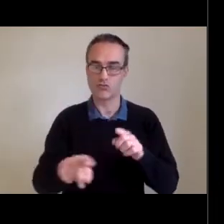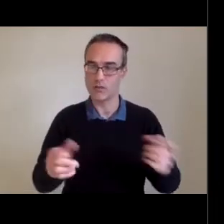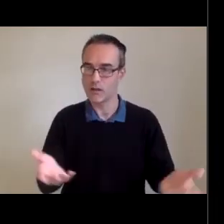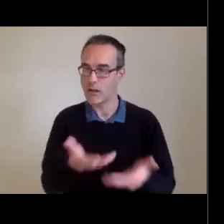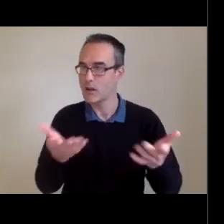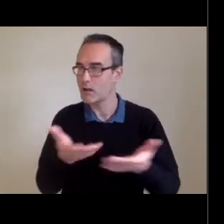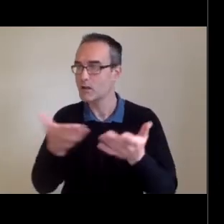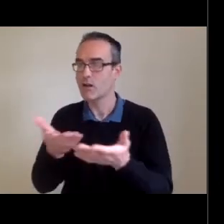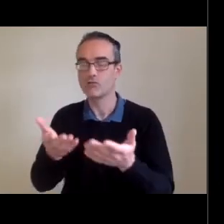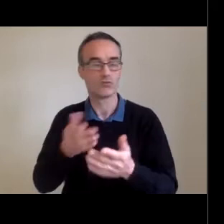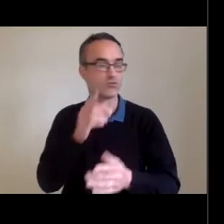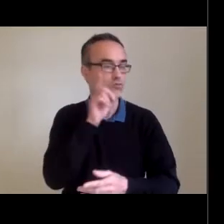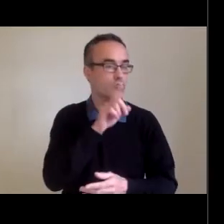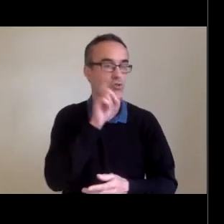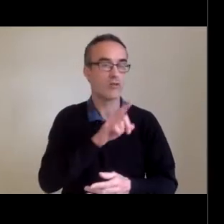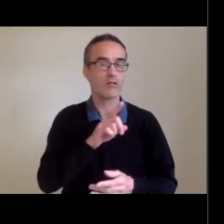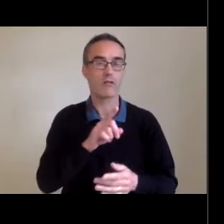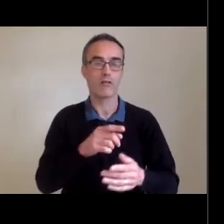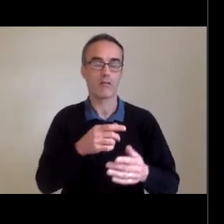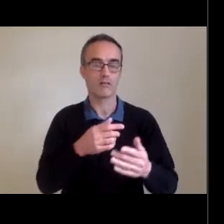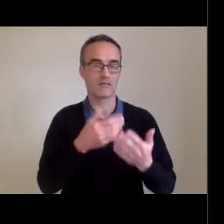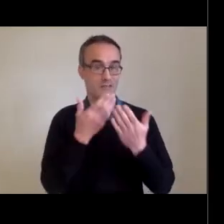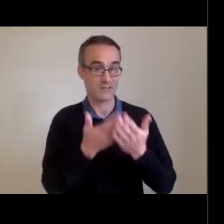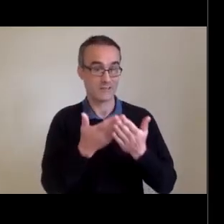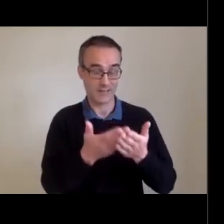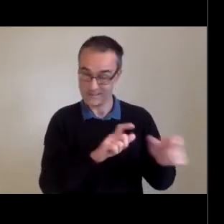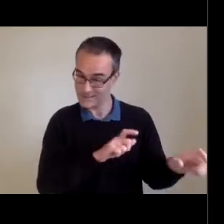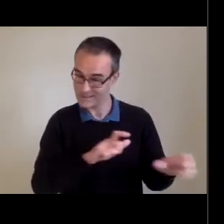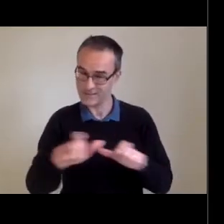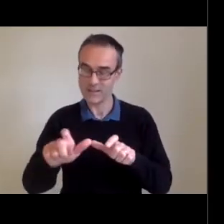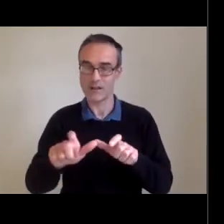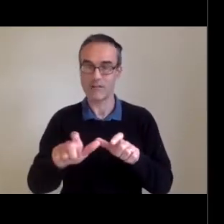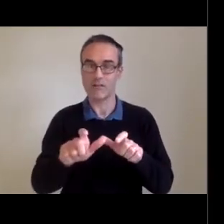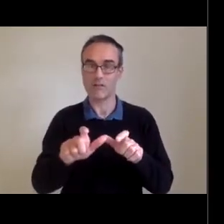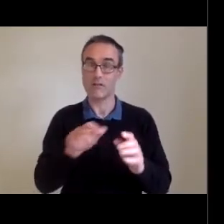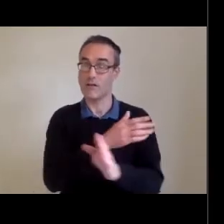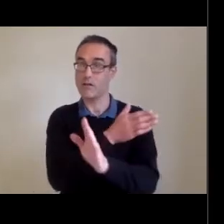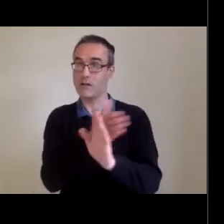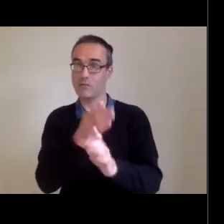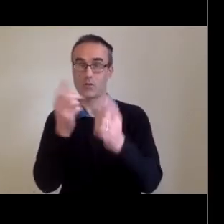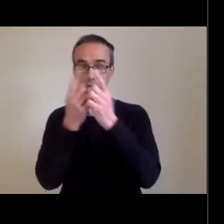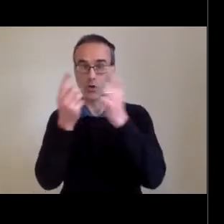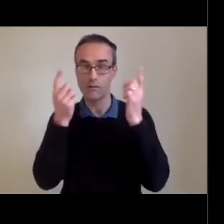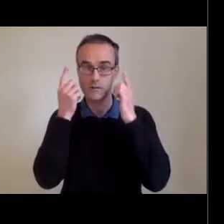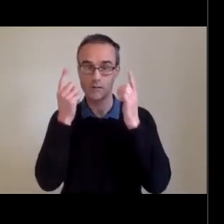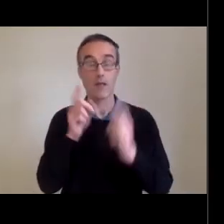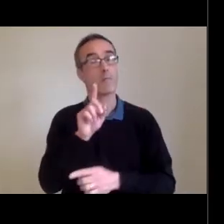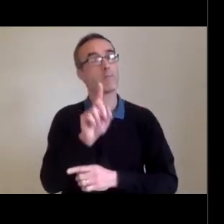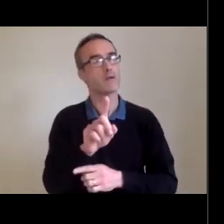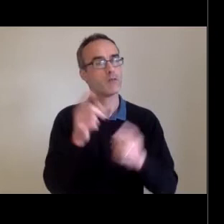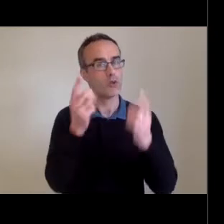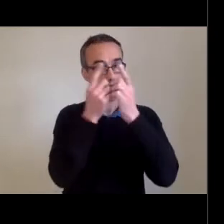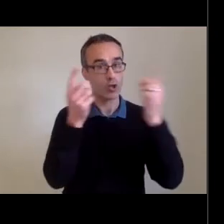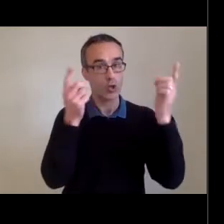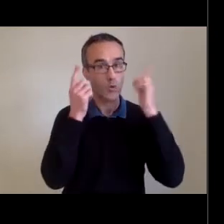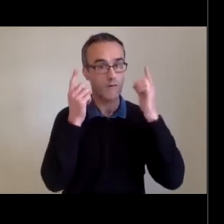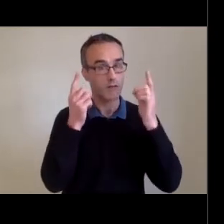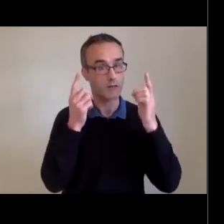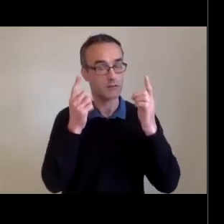study chemistry at the university level. However, once they're at the university level, we still encourage